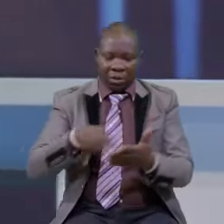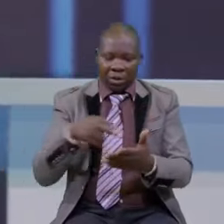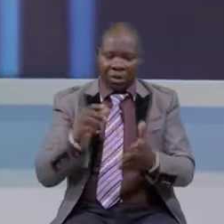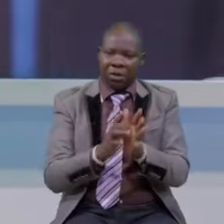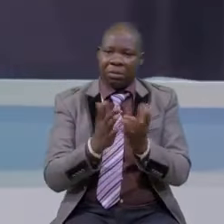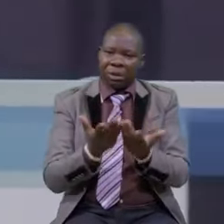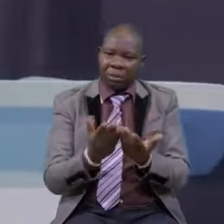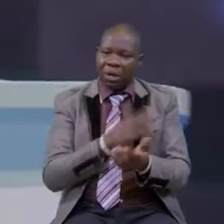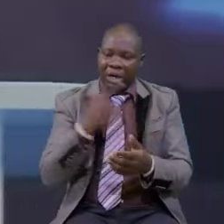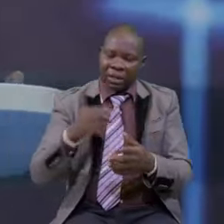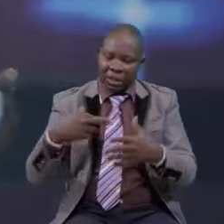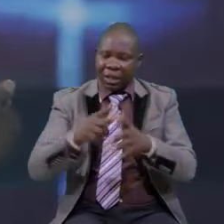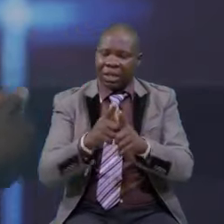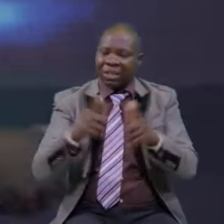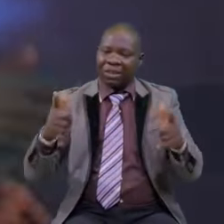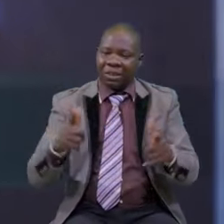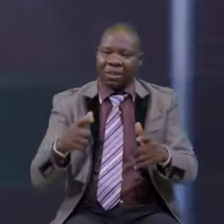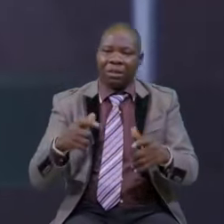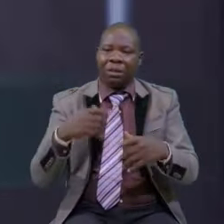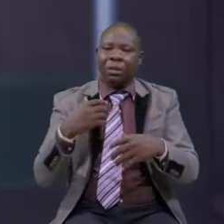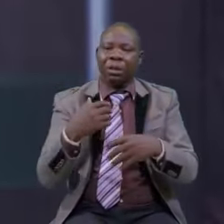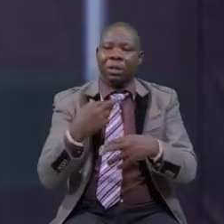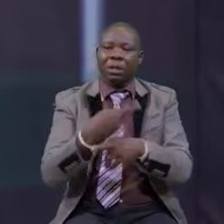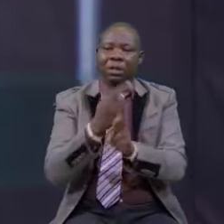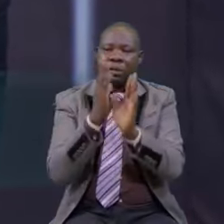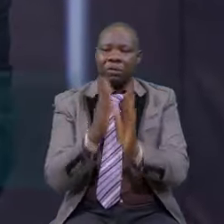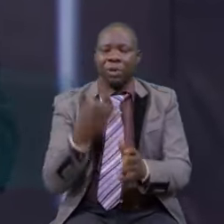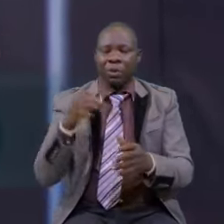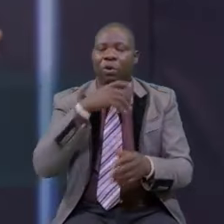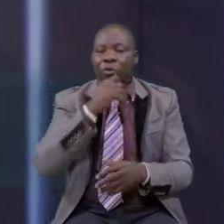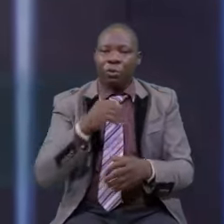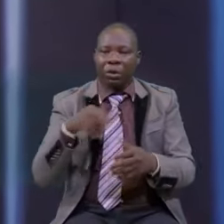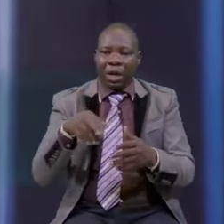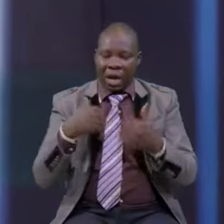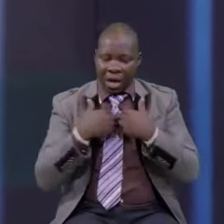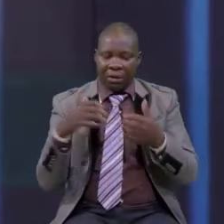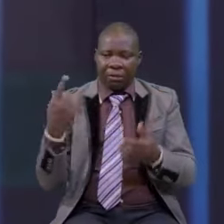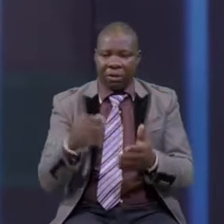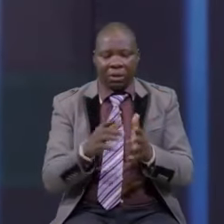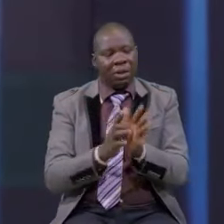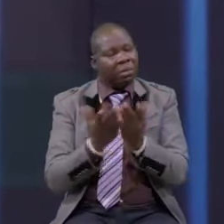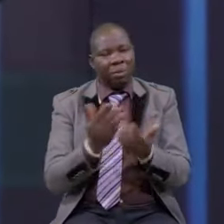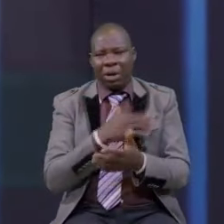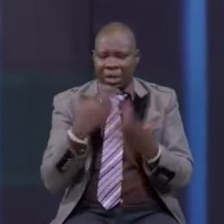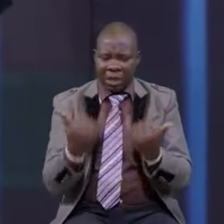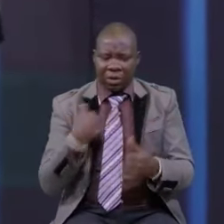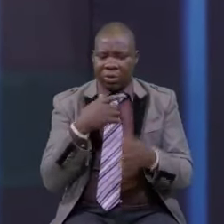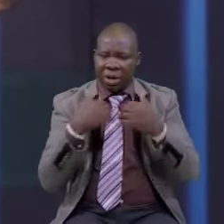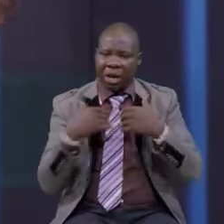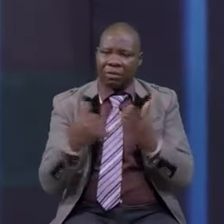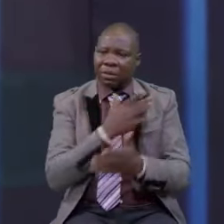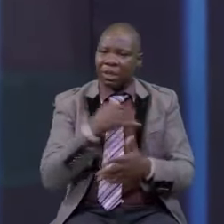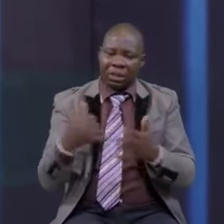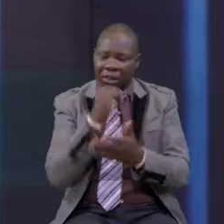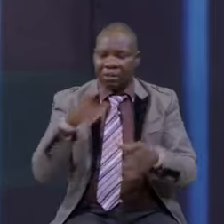great reformers of old, they read the Bible, and now we have the same Bible, and it's as fresh to us as to